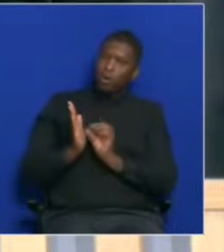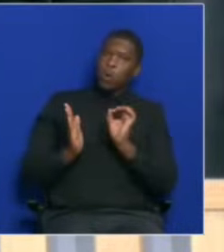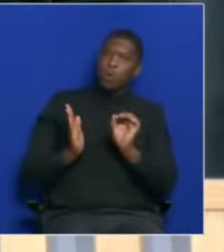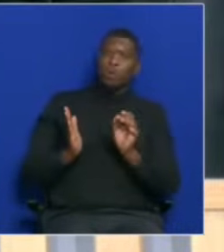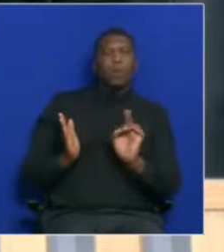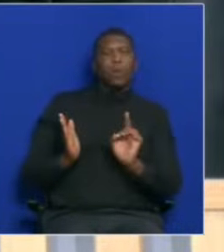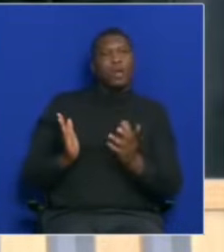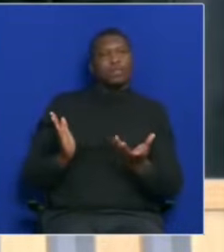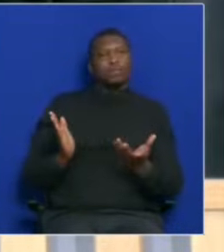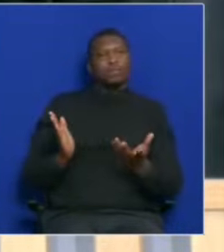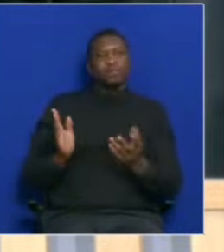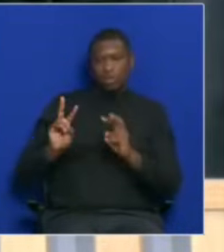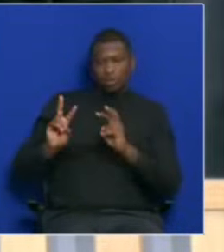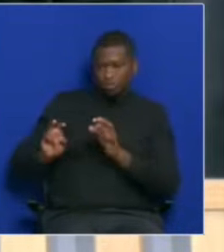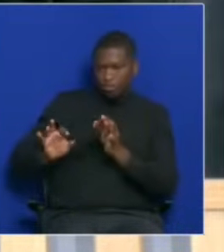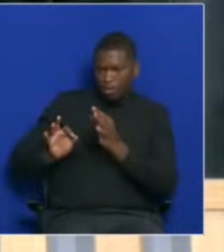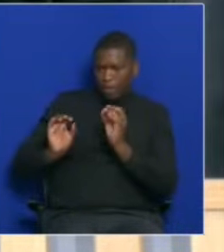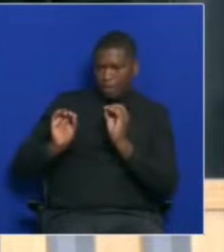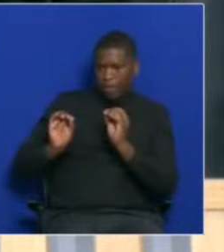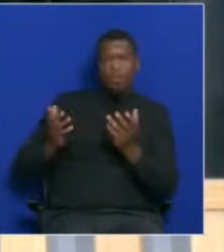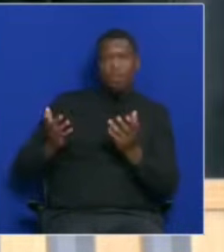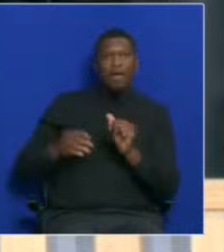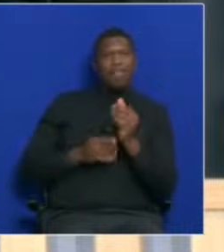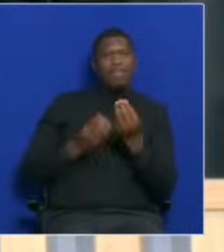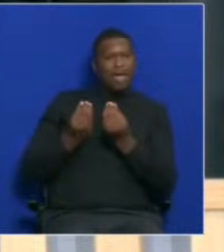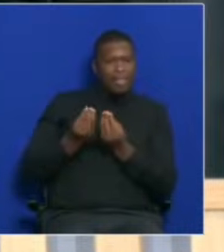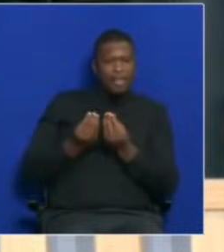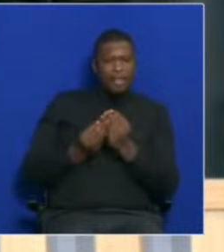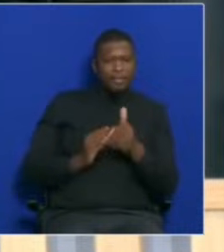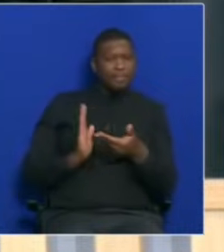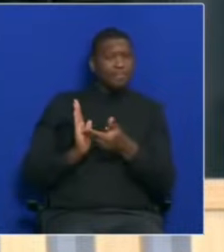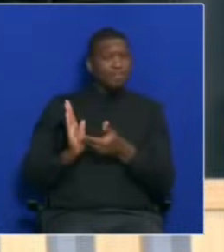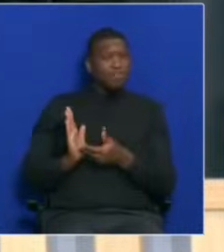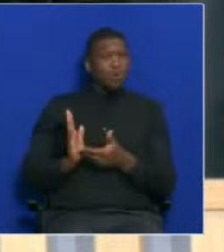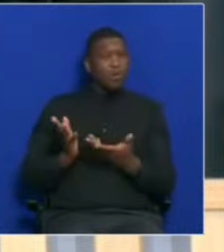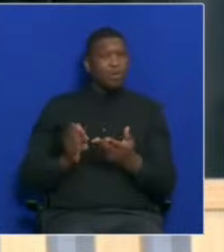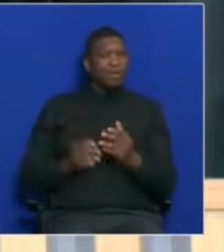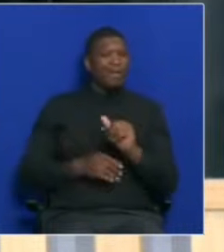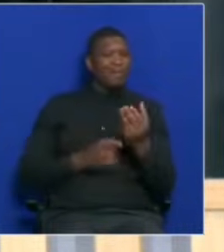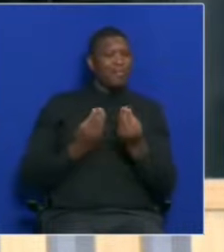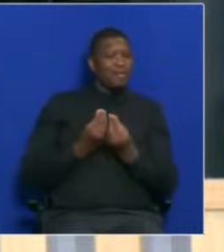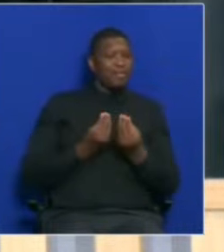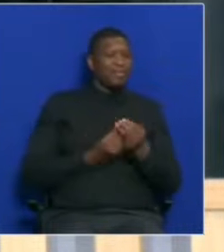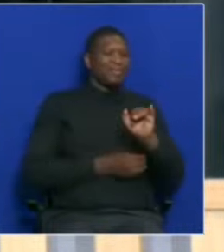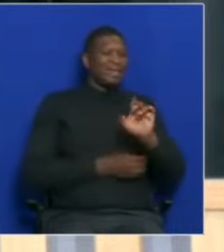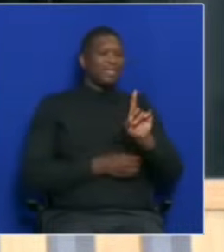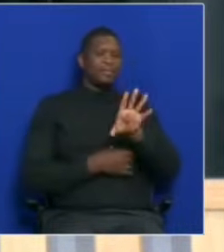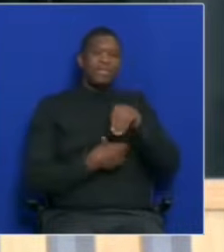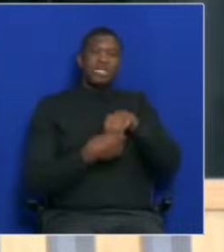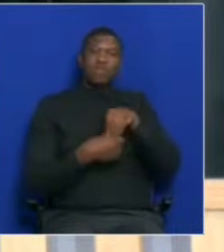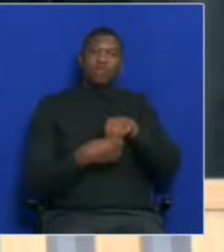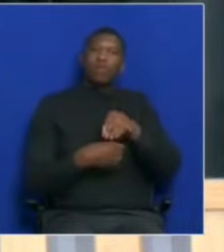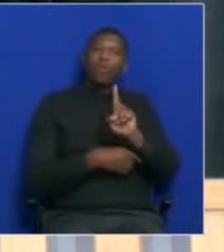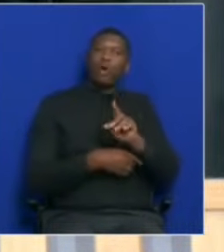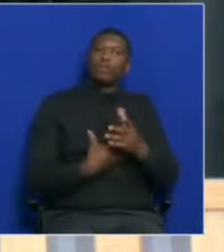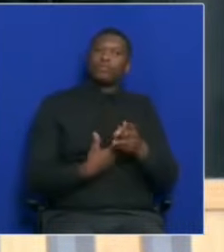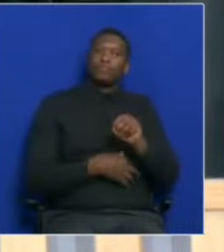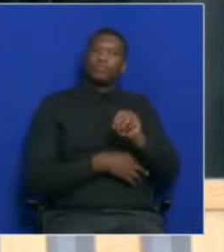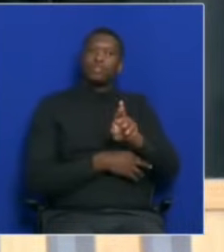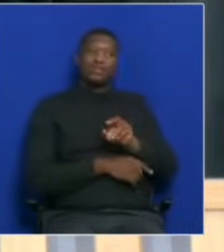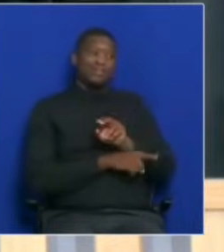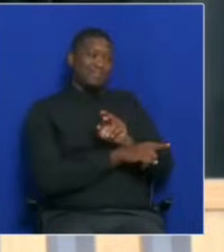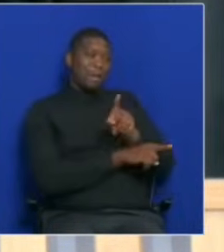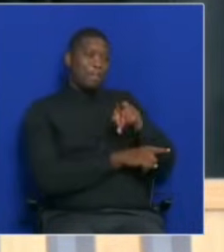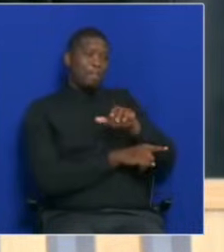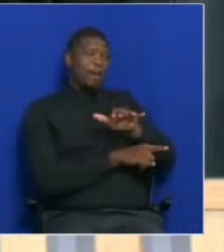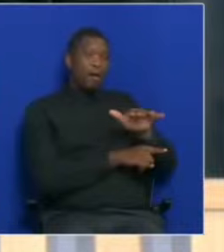of crime intelligence? What else was the ID involved with? What was Mr. Perumal involved with other than what we now